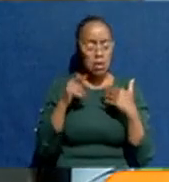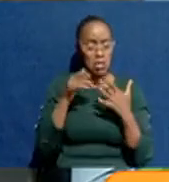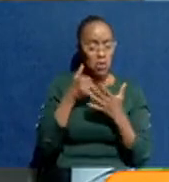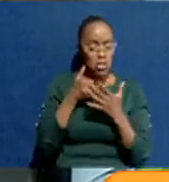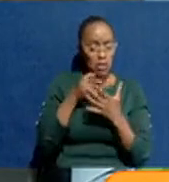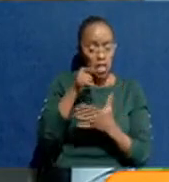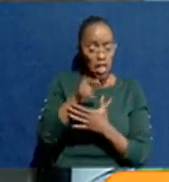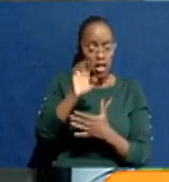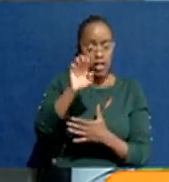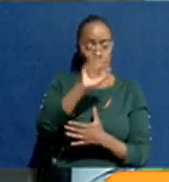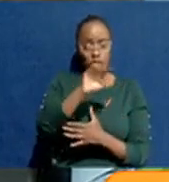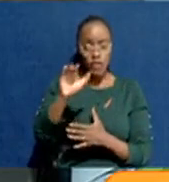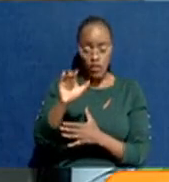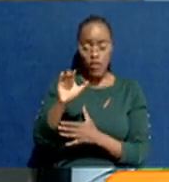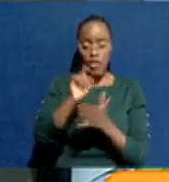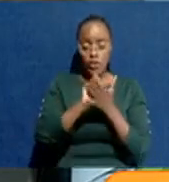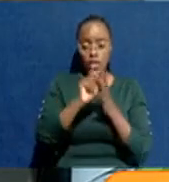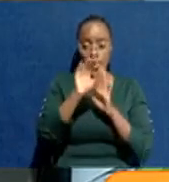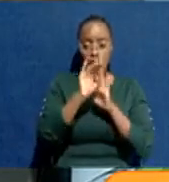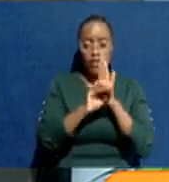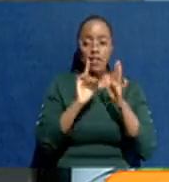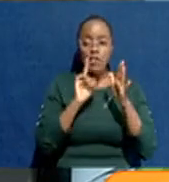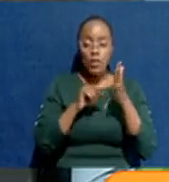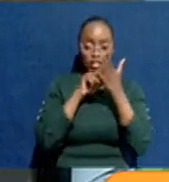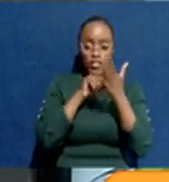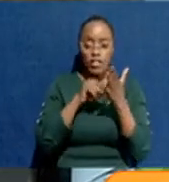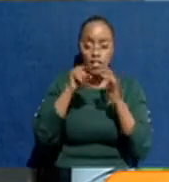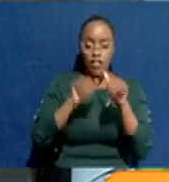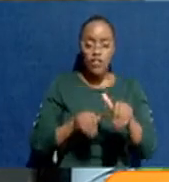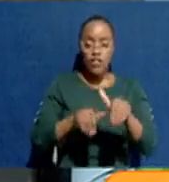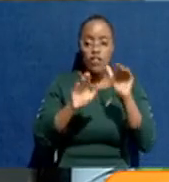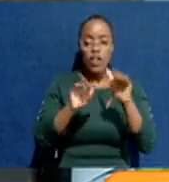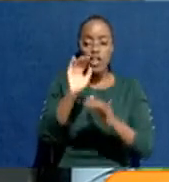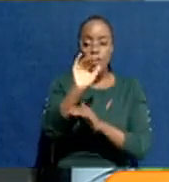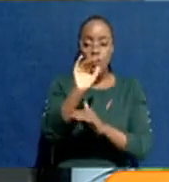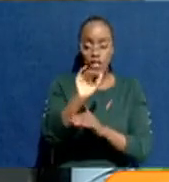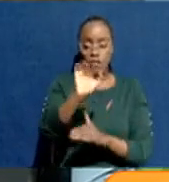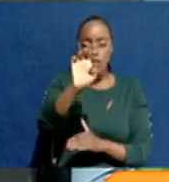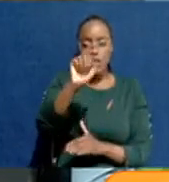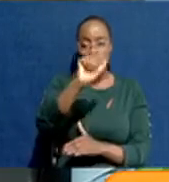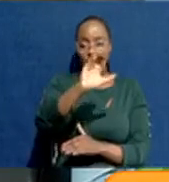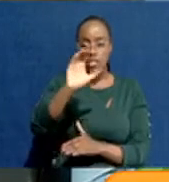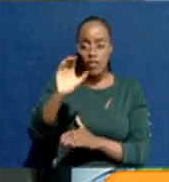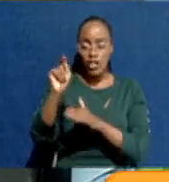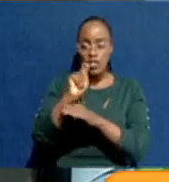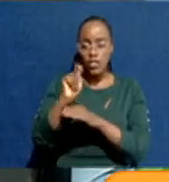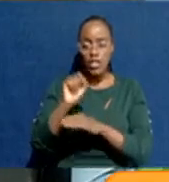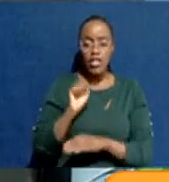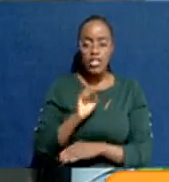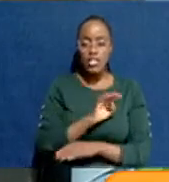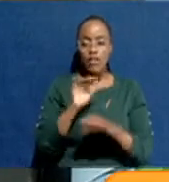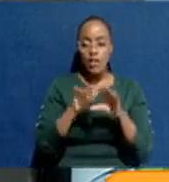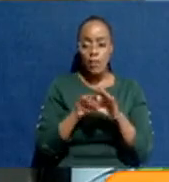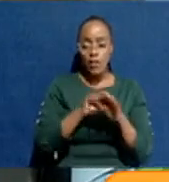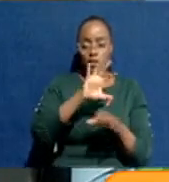at the Integrity Center to record statements, instead insisting that he was following up on a request to EACC to train his staff members at